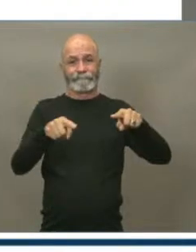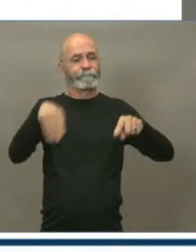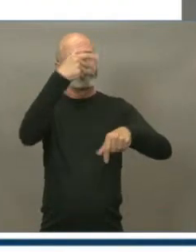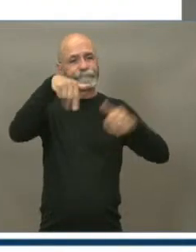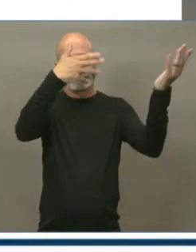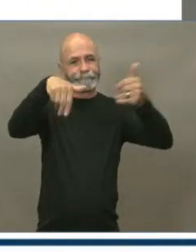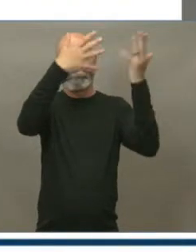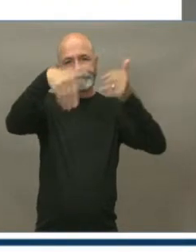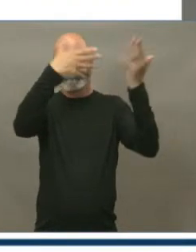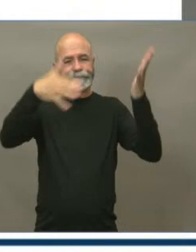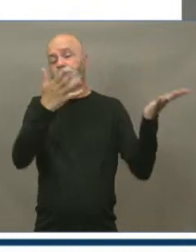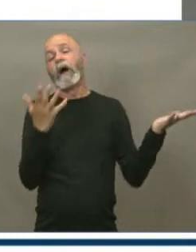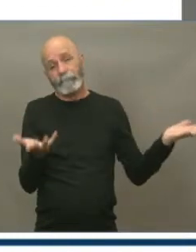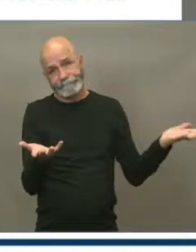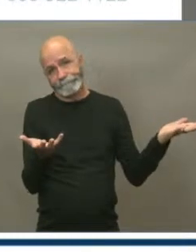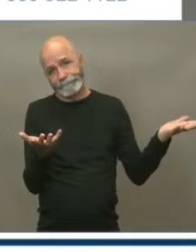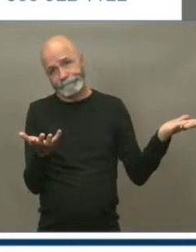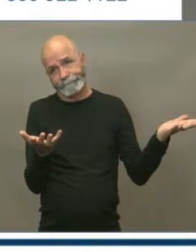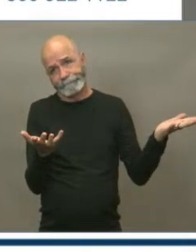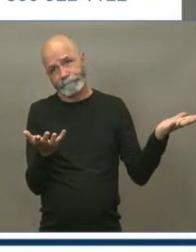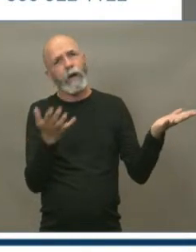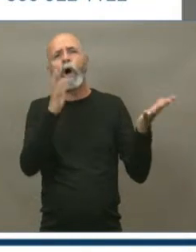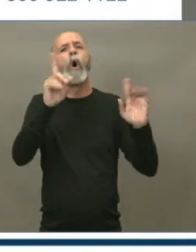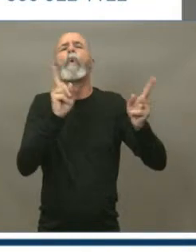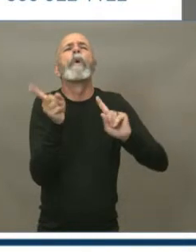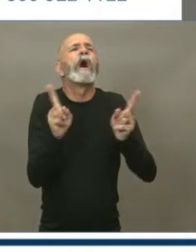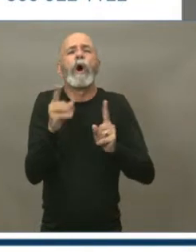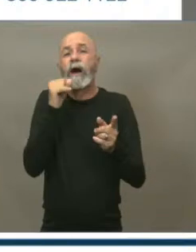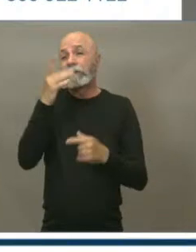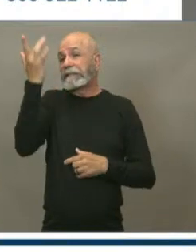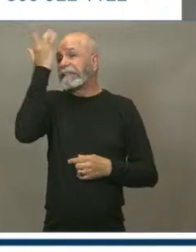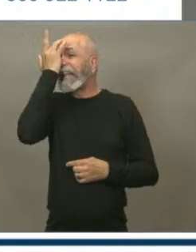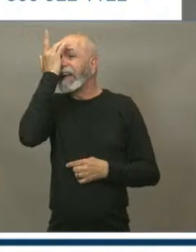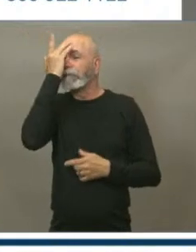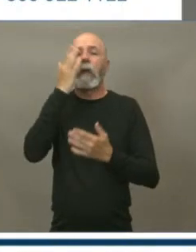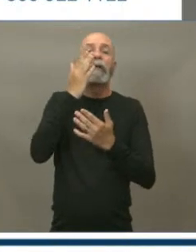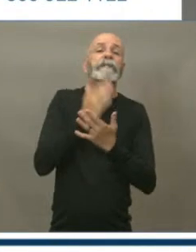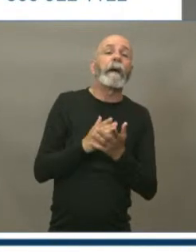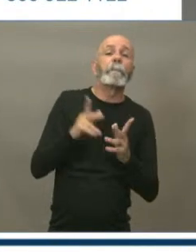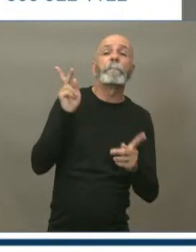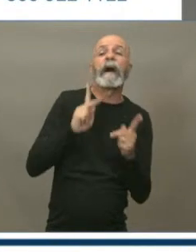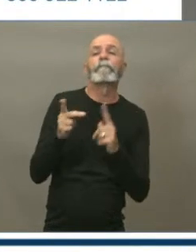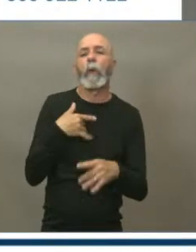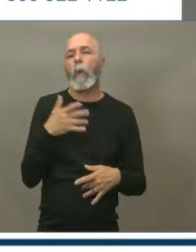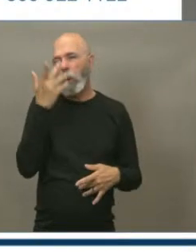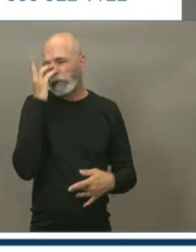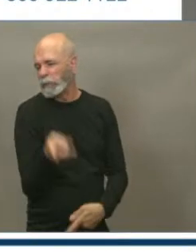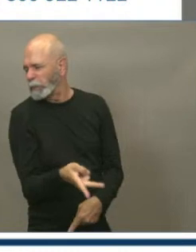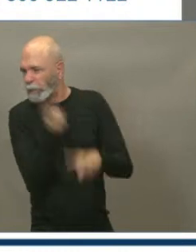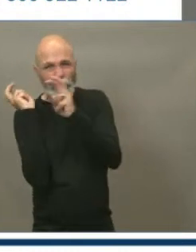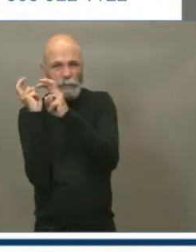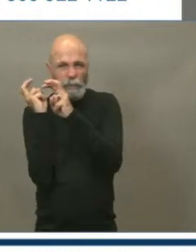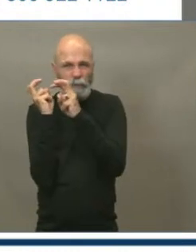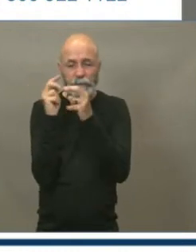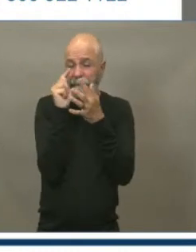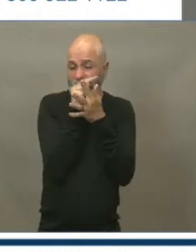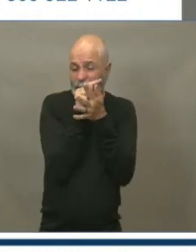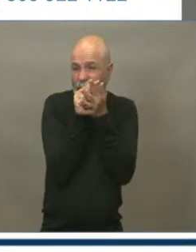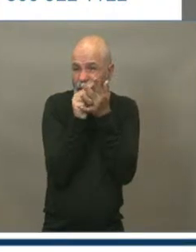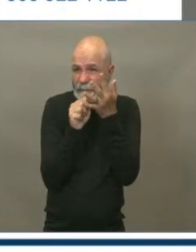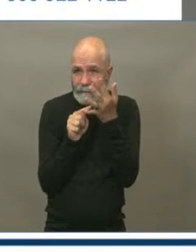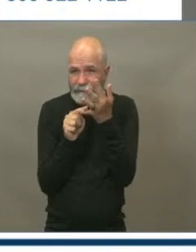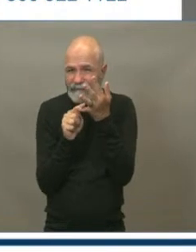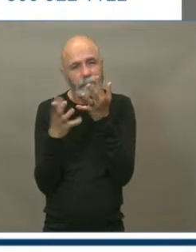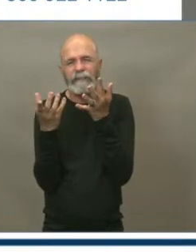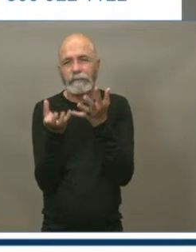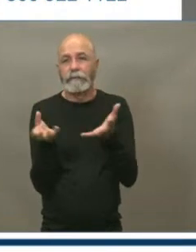that for any disease, that people with more severe illness, there's more capacity and more specialized care